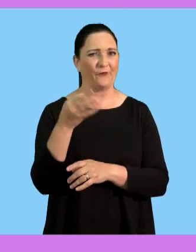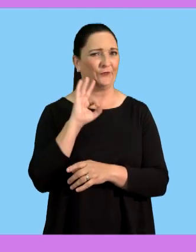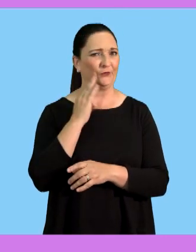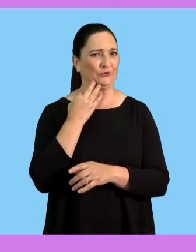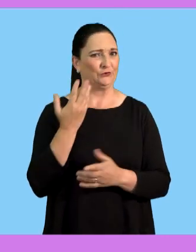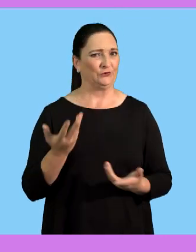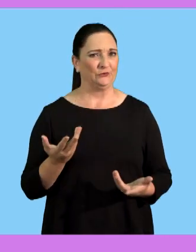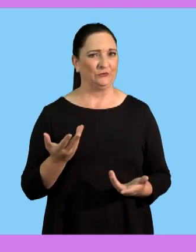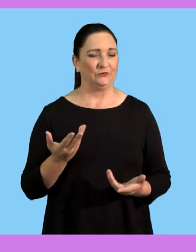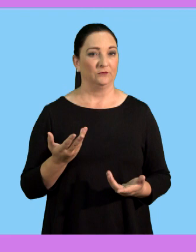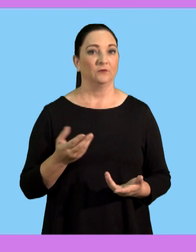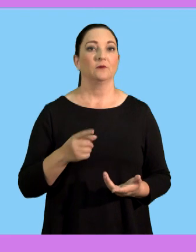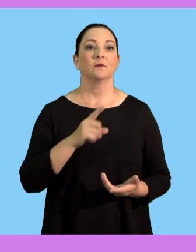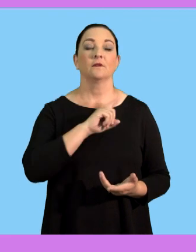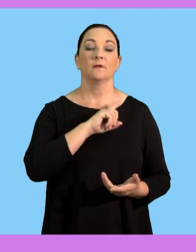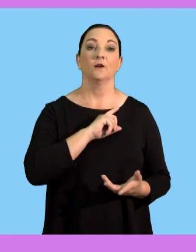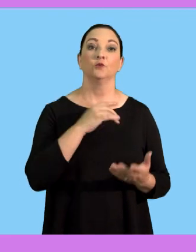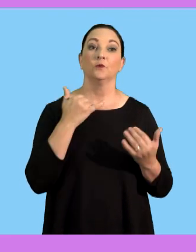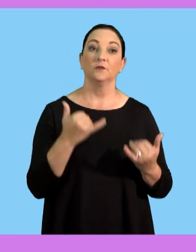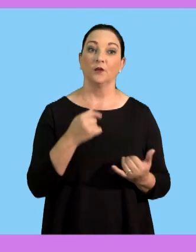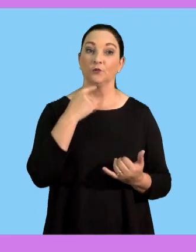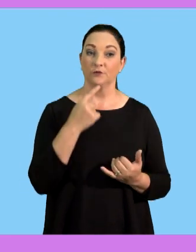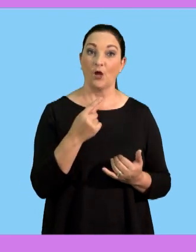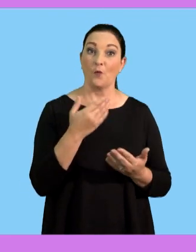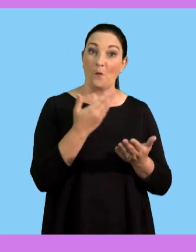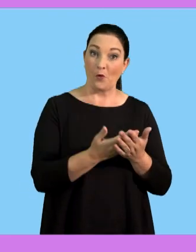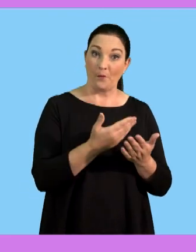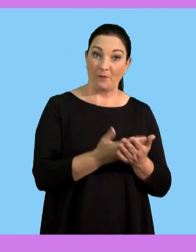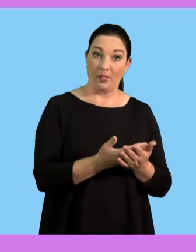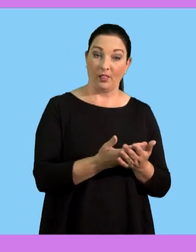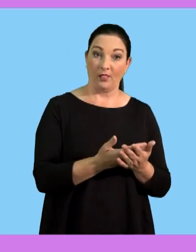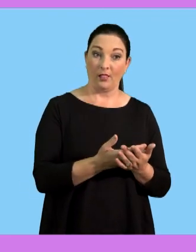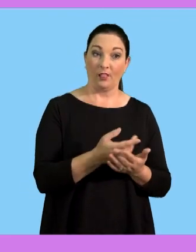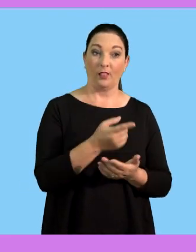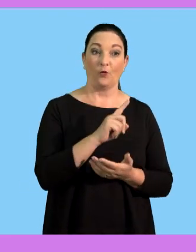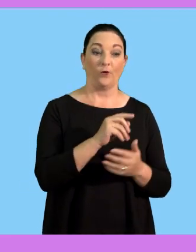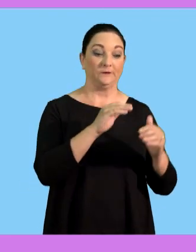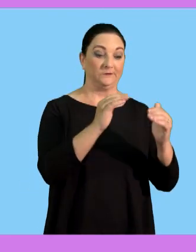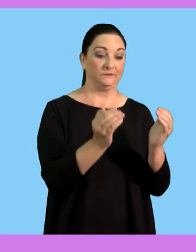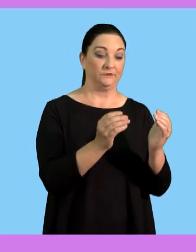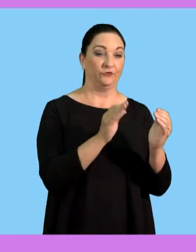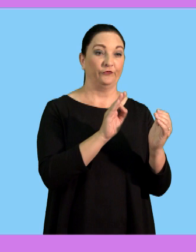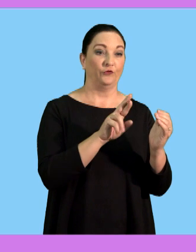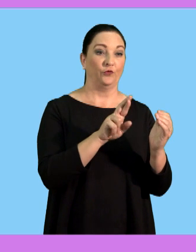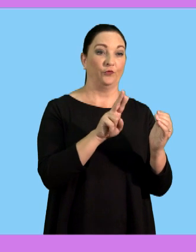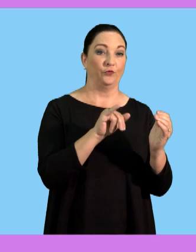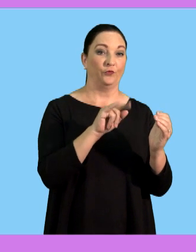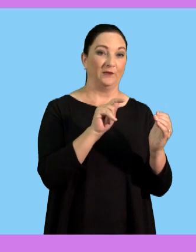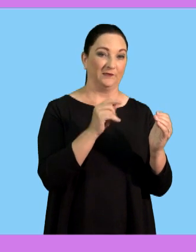have fruit in it. We agree. So therefore, I will indicate this, the probability of